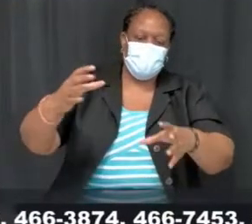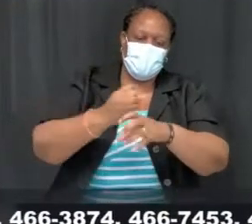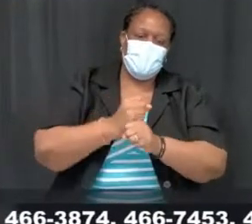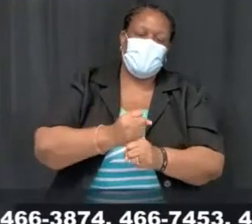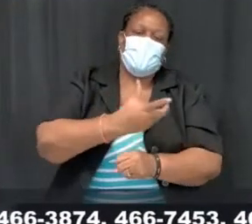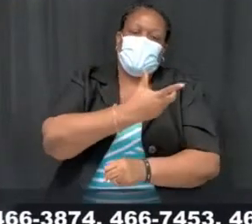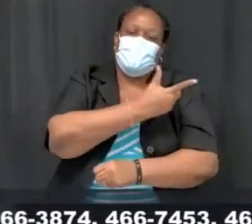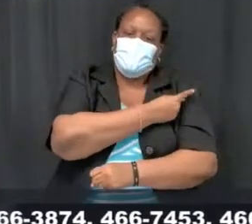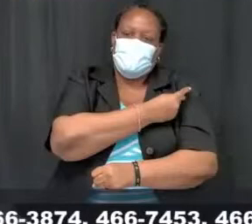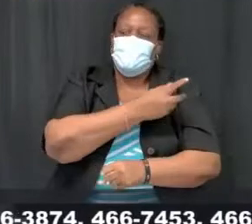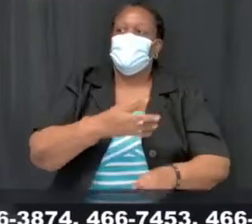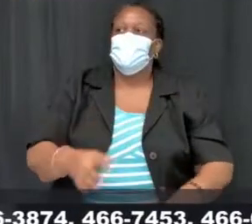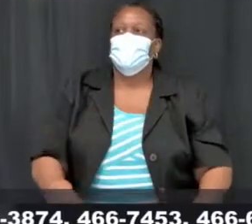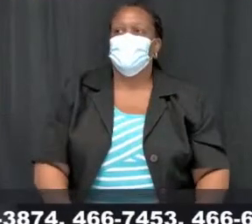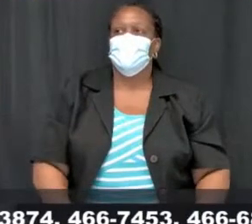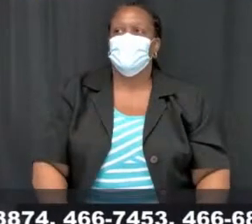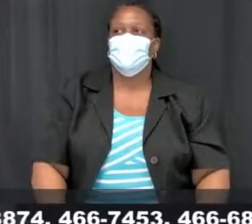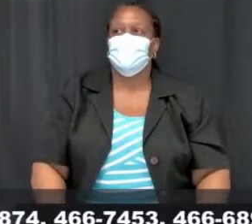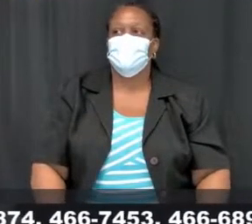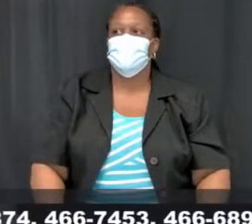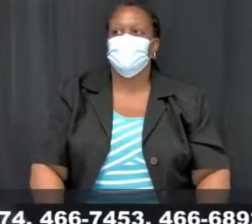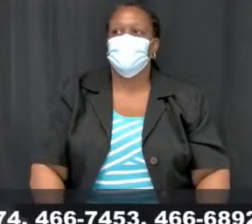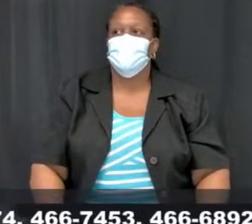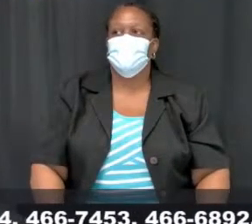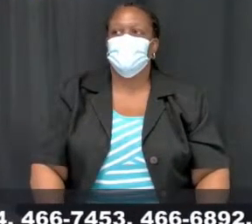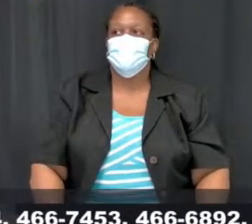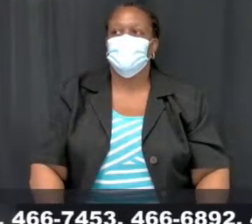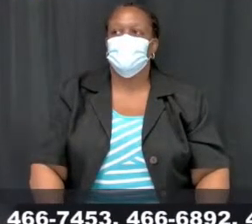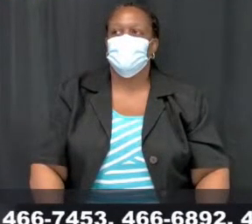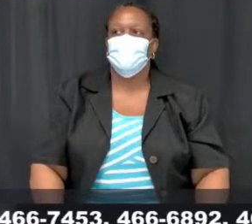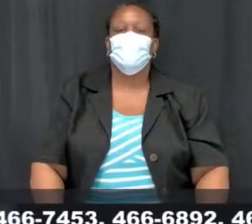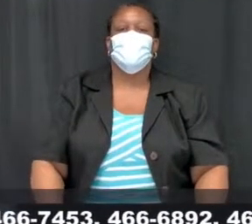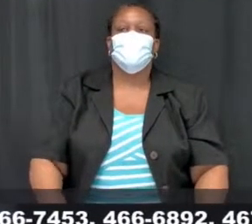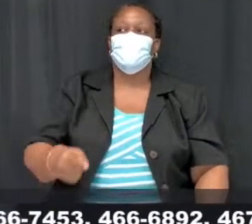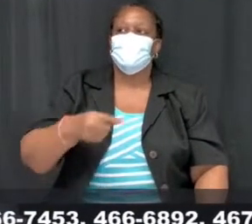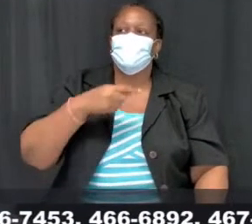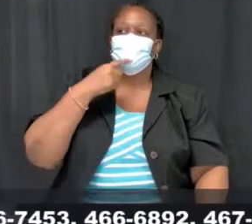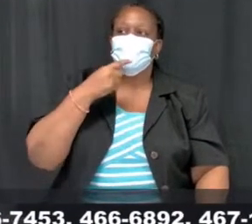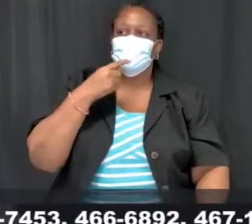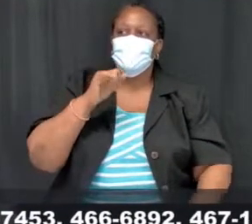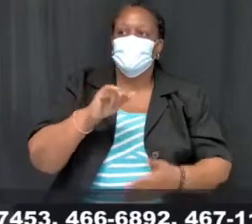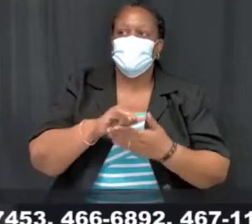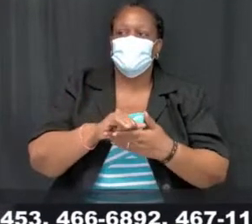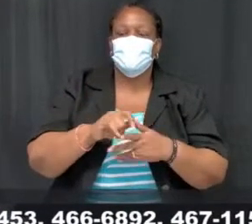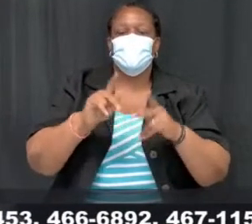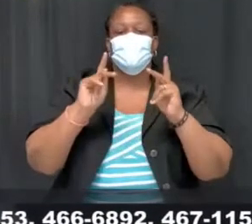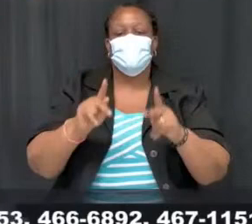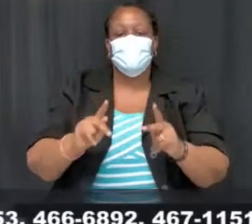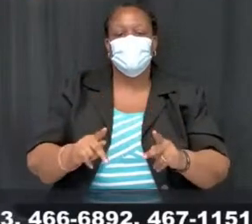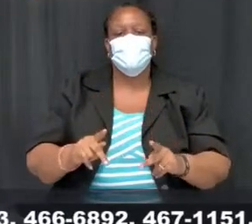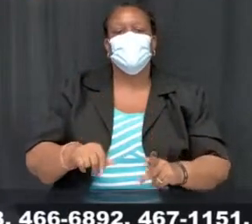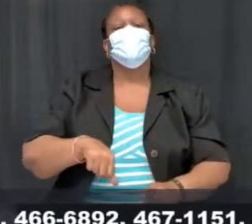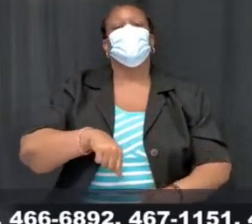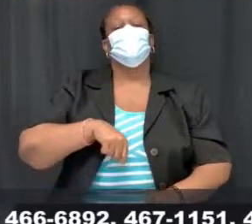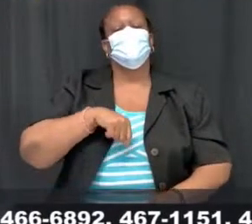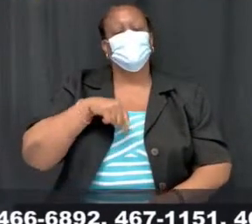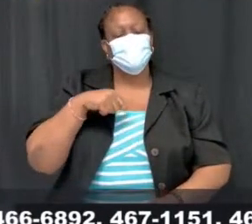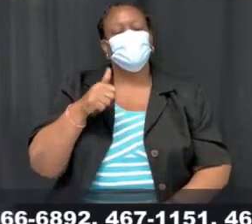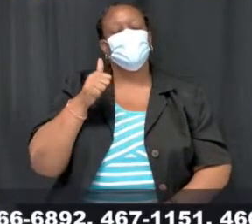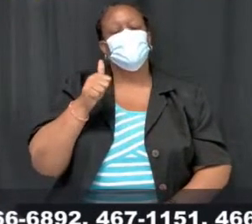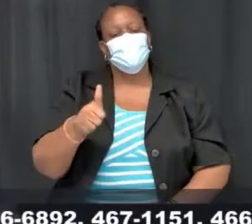can encapsulate the answer in one word: confidence, in that I believe that the people of the